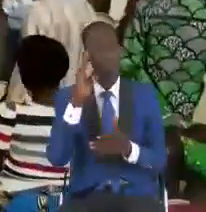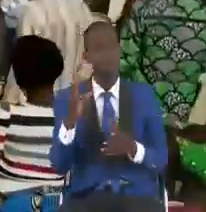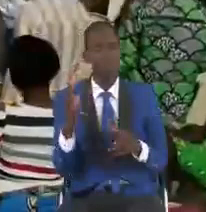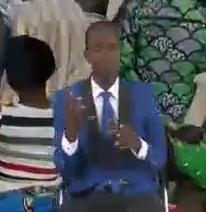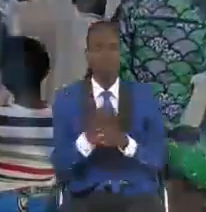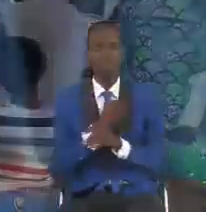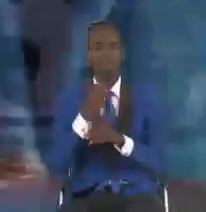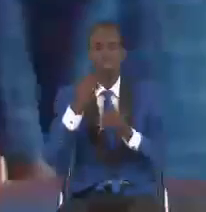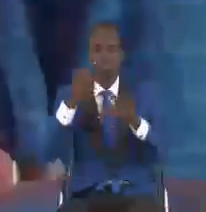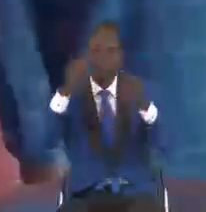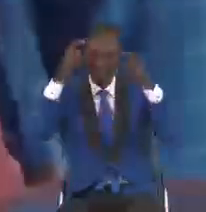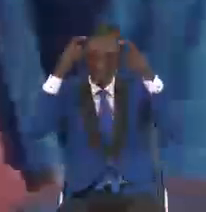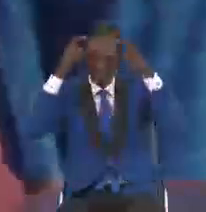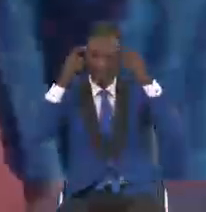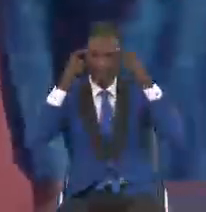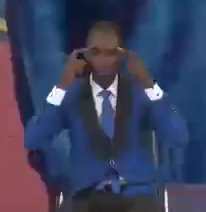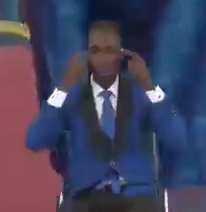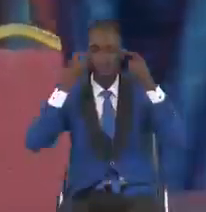crown.